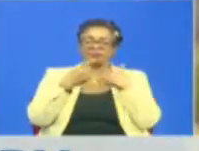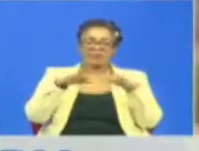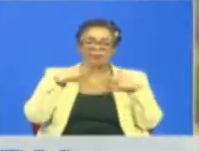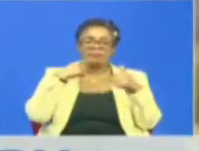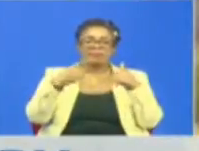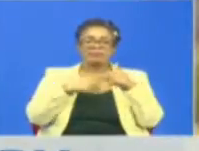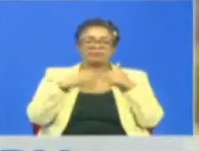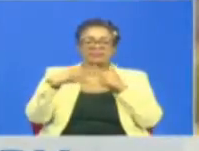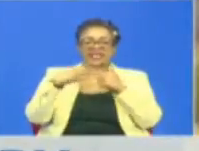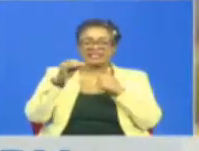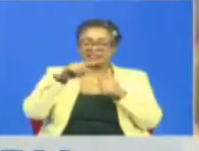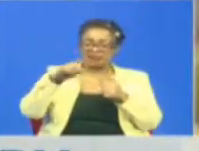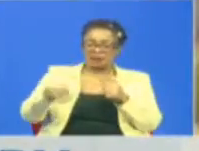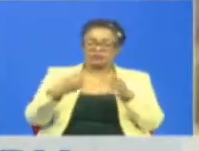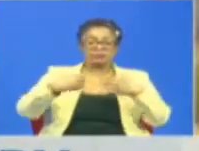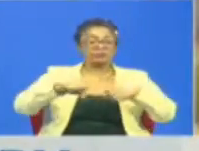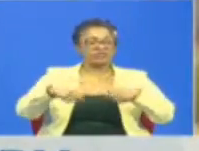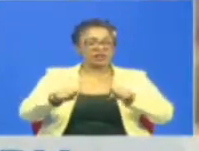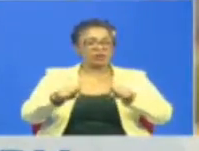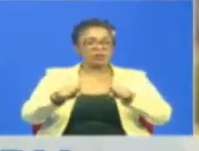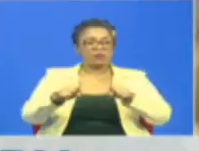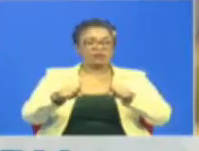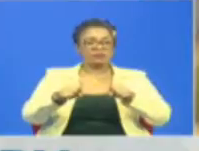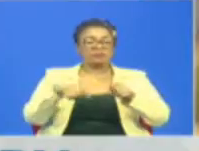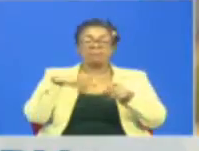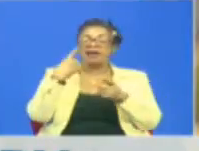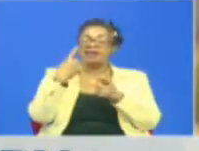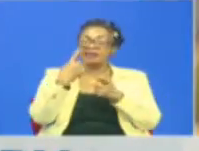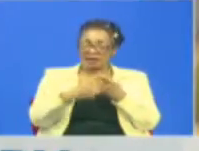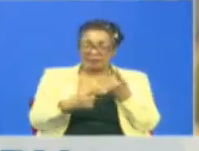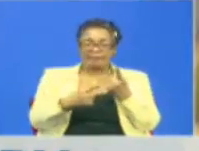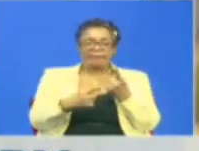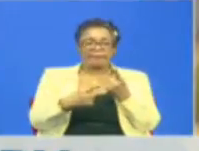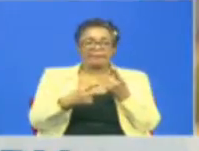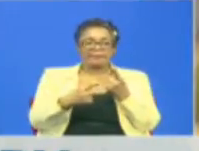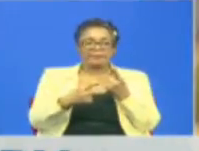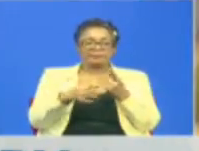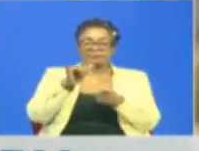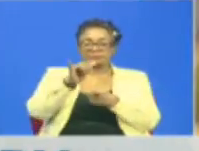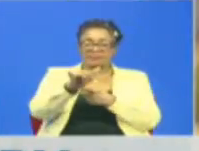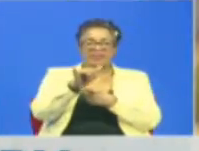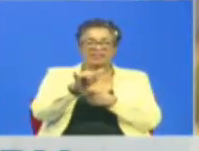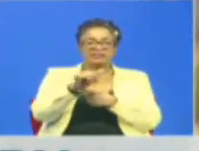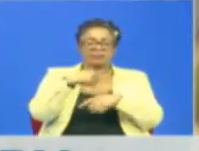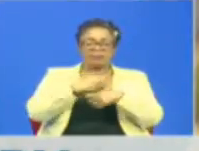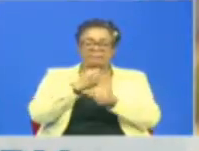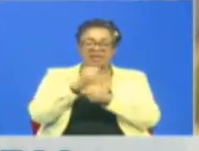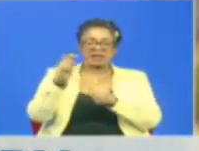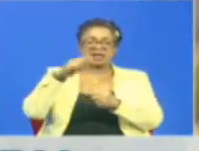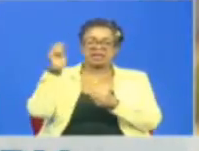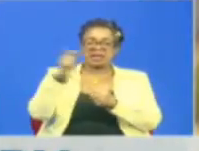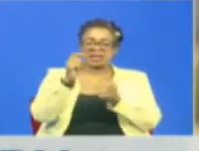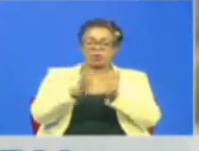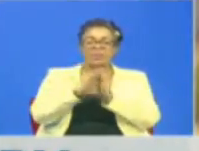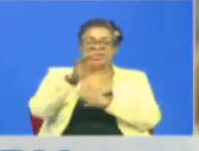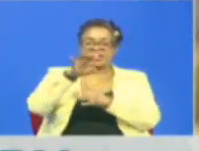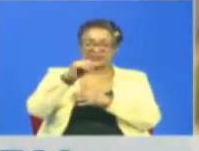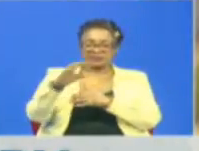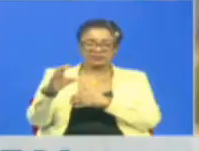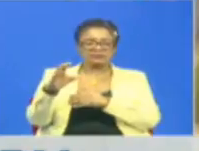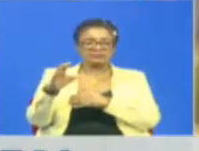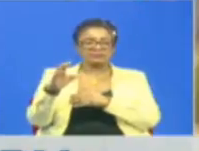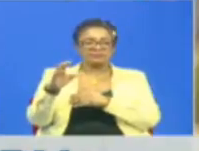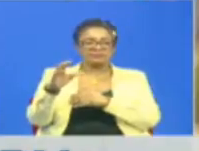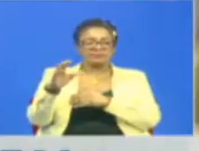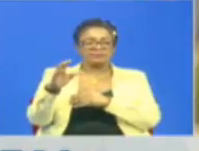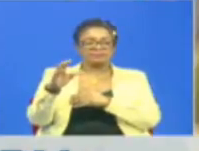680,000 motorcycles market per year. And that positions Kenya and the EAC